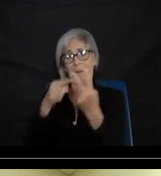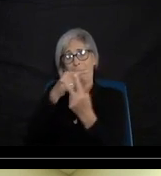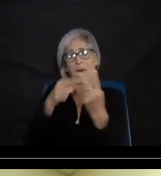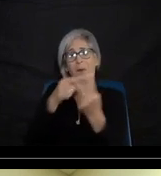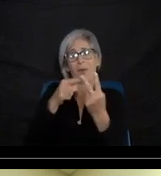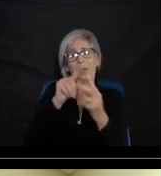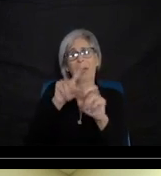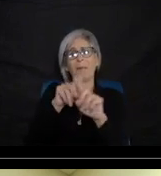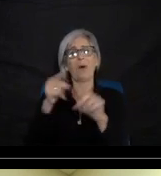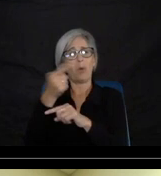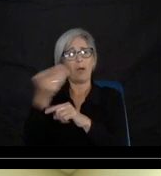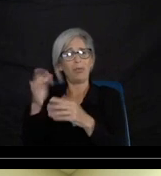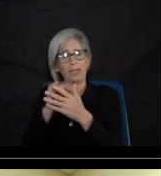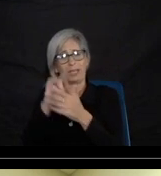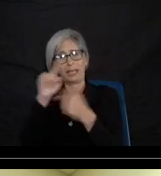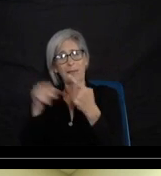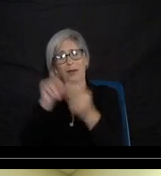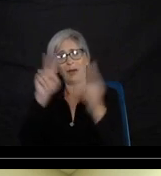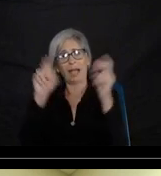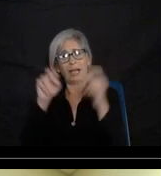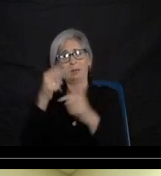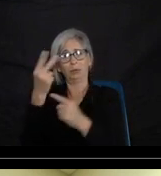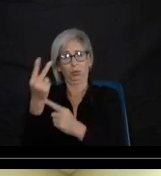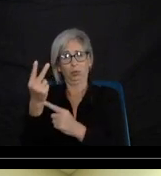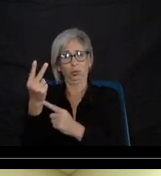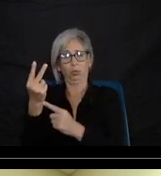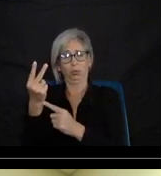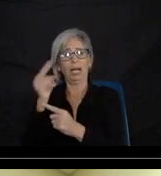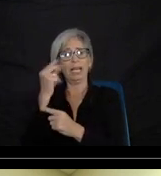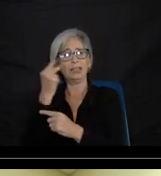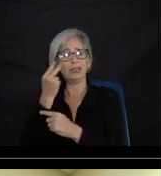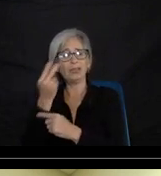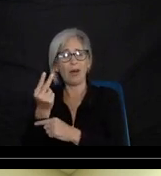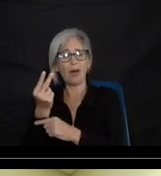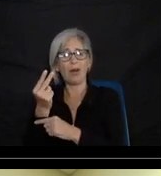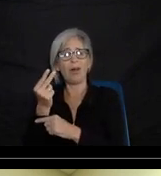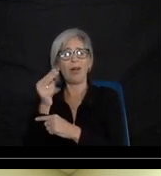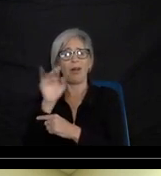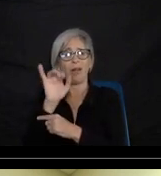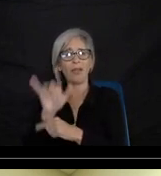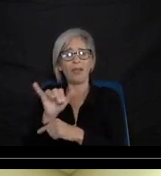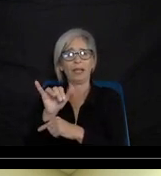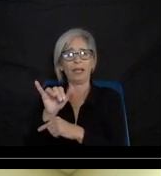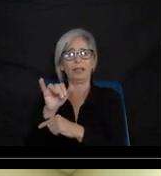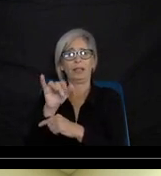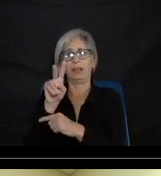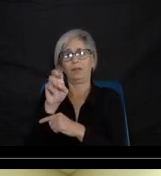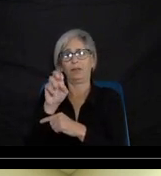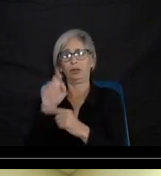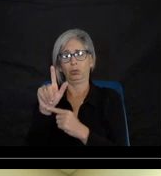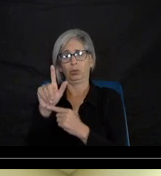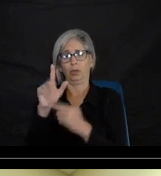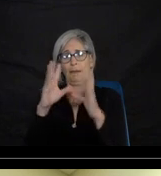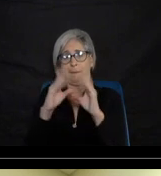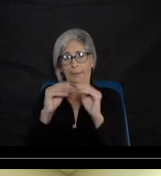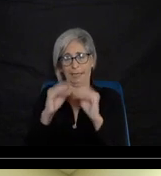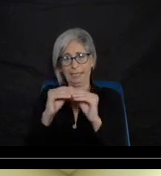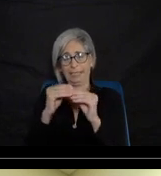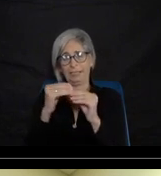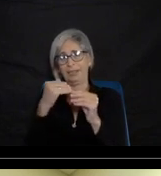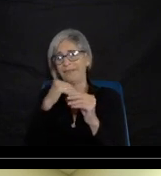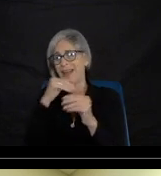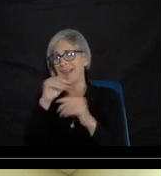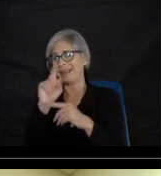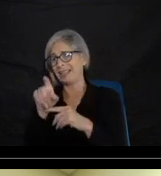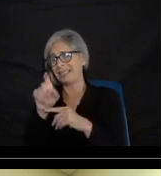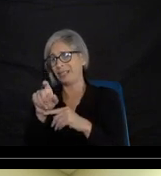one of the things in regards to item two, I saw that because of the virtual meetings, to have it not